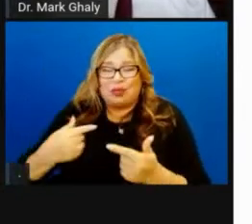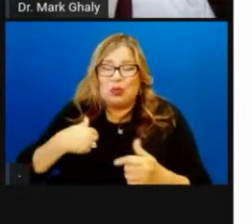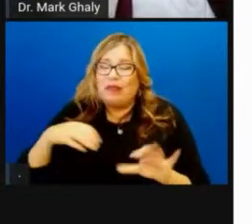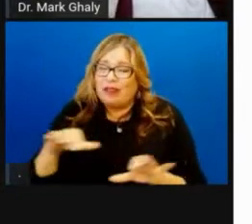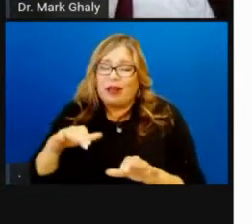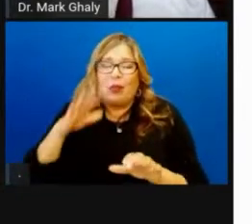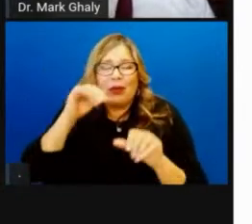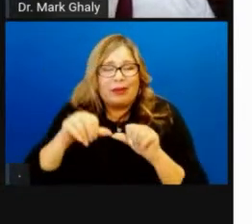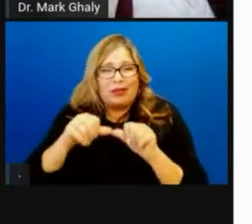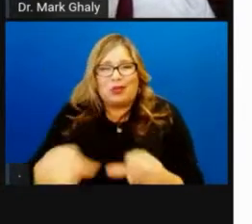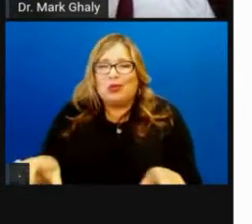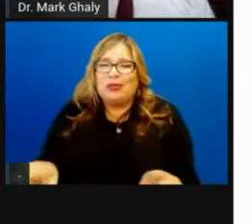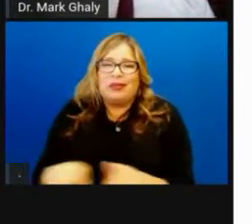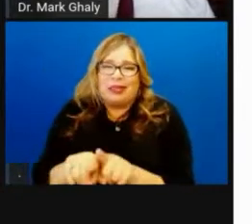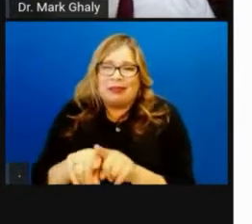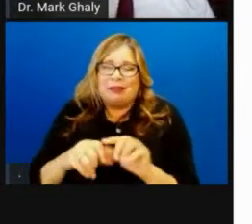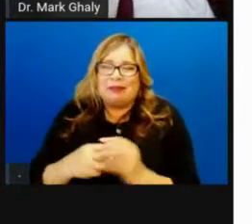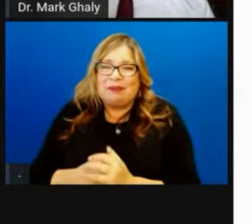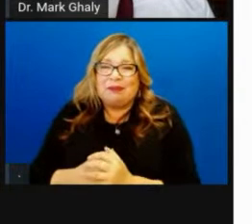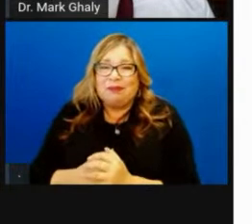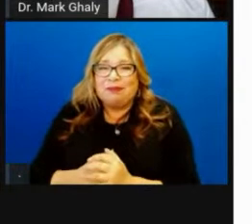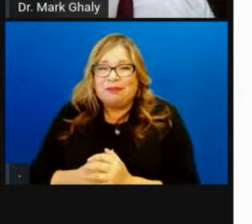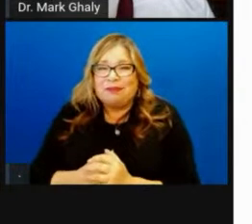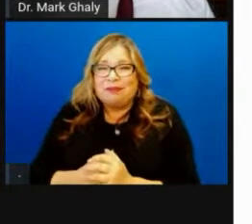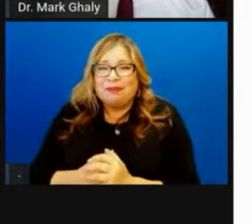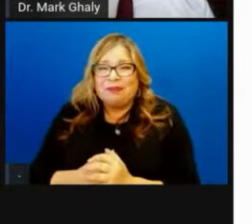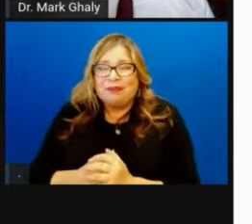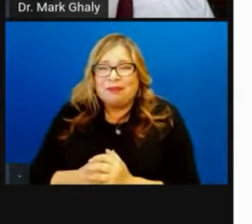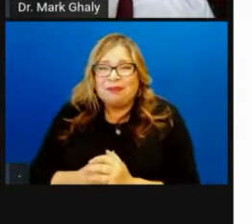that, I believe that's the last slide.